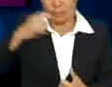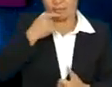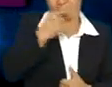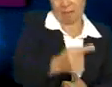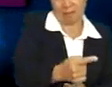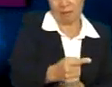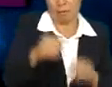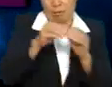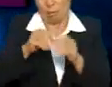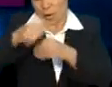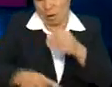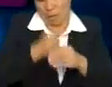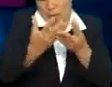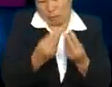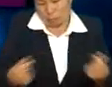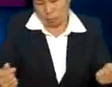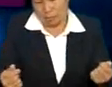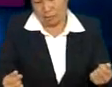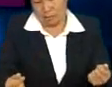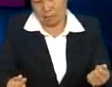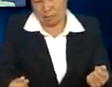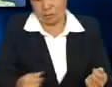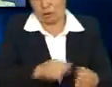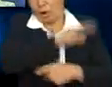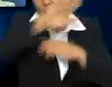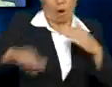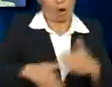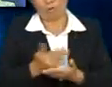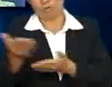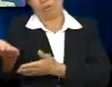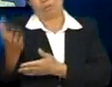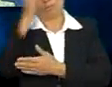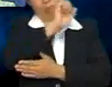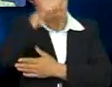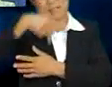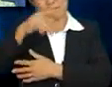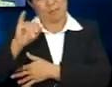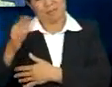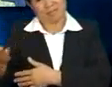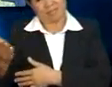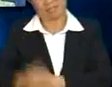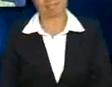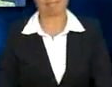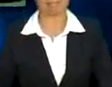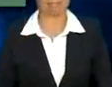will tell you more about absorption. All yours, Mr. SPI.